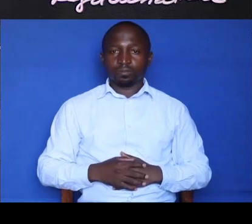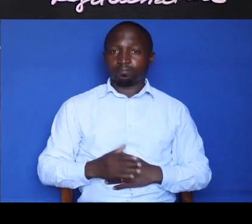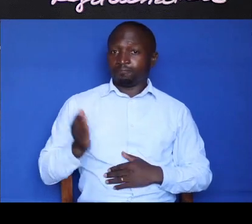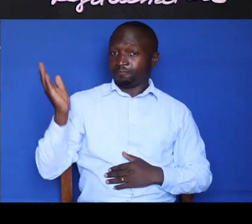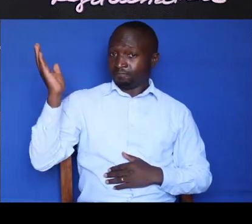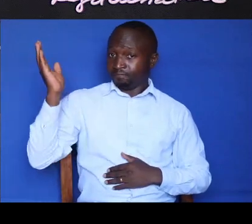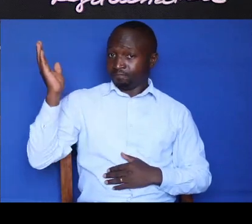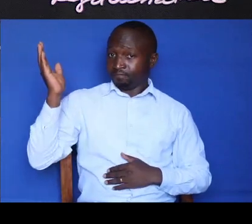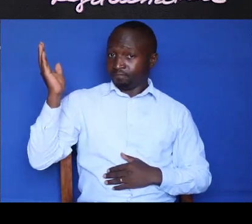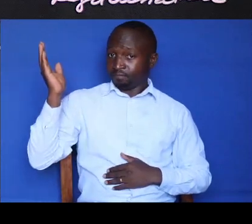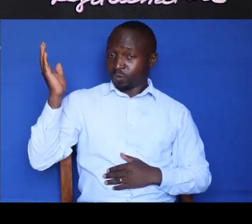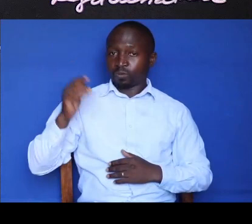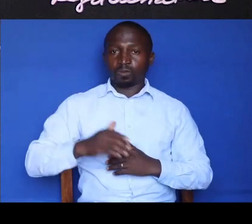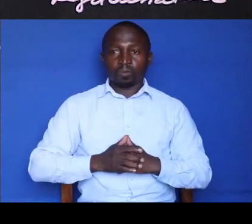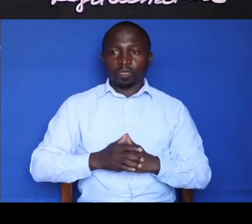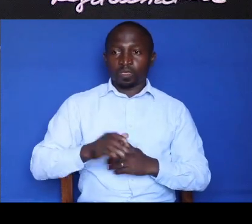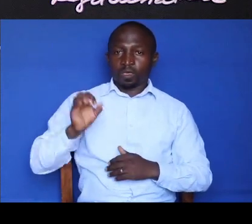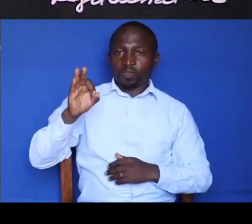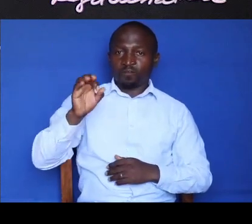Here we have floodplain